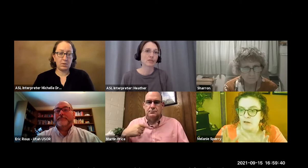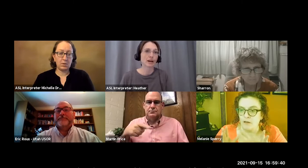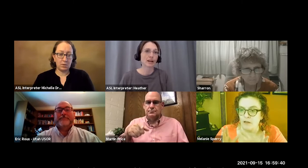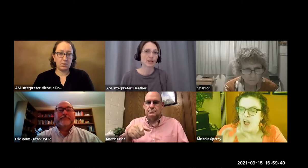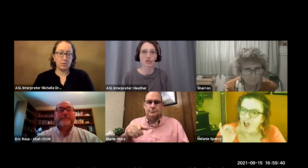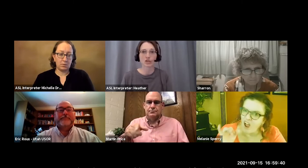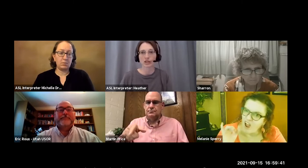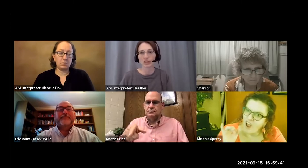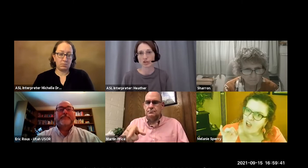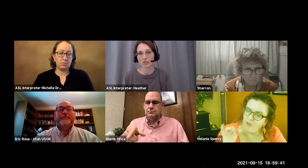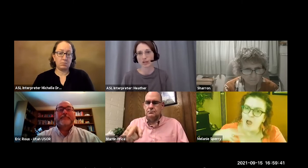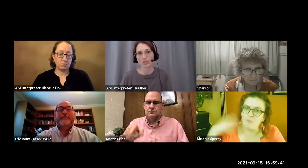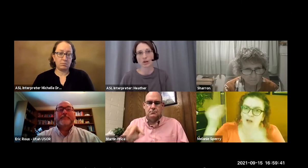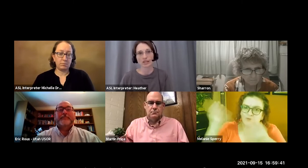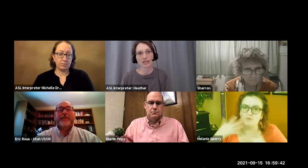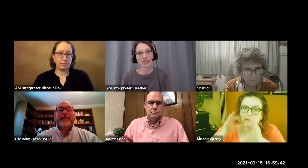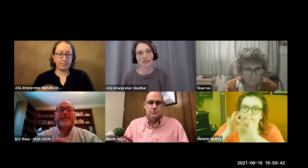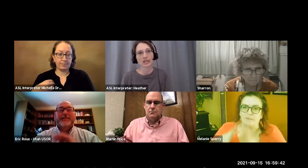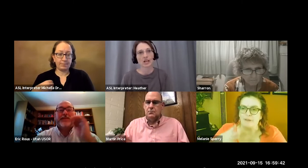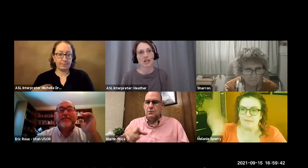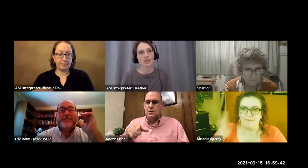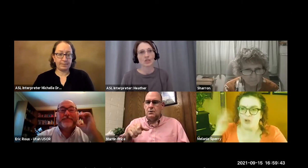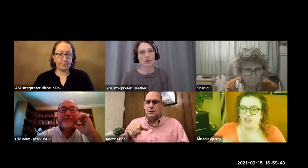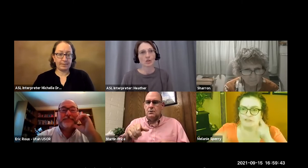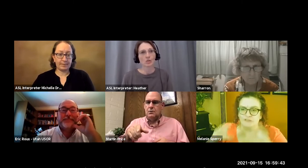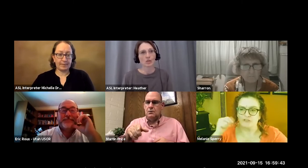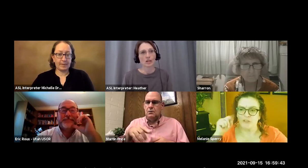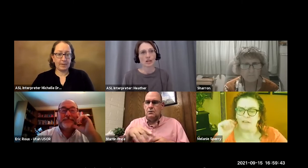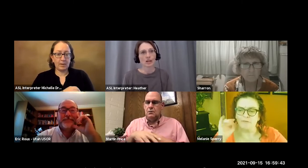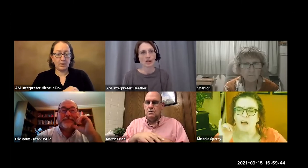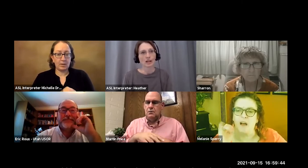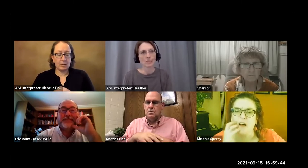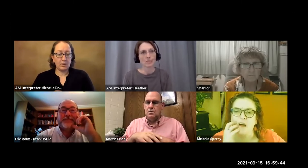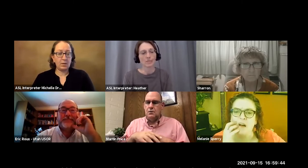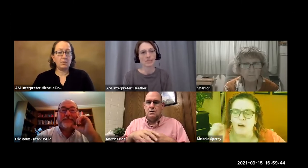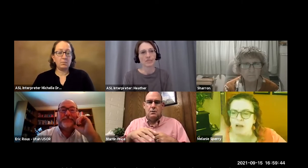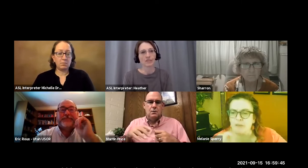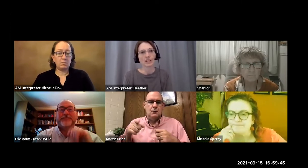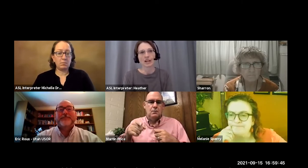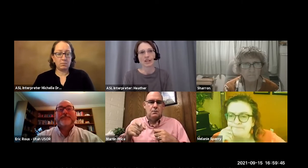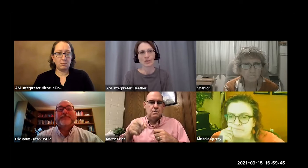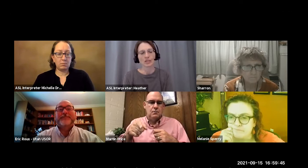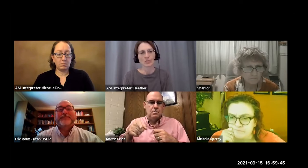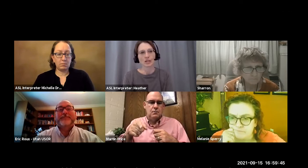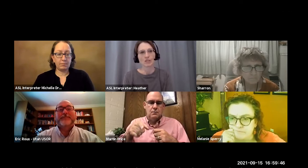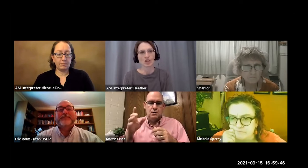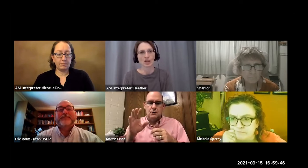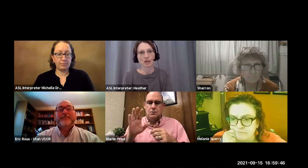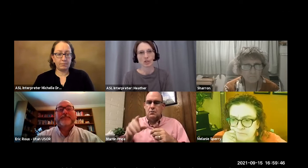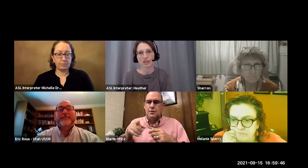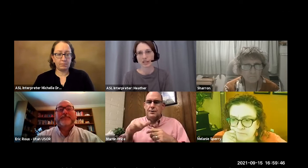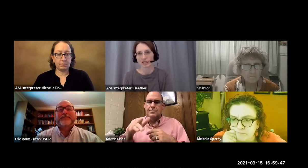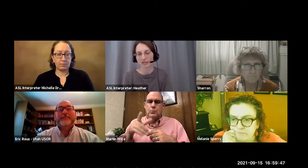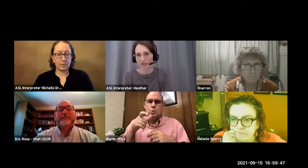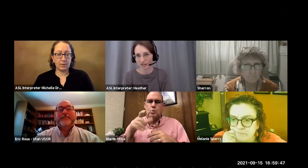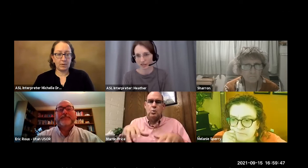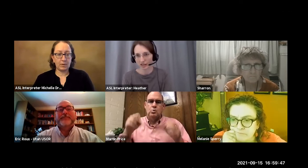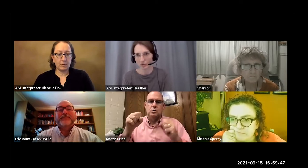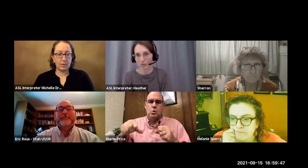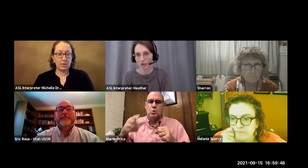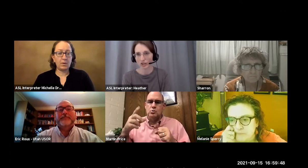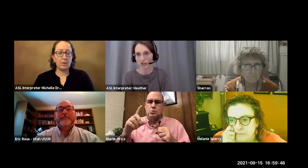support and feedback during the interpreting process. So, and I know that sometimes the chat option